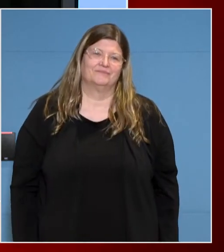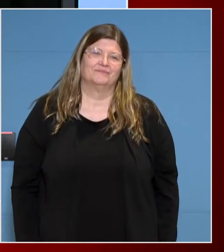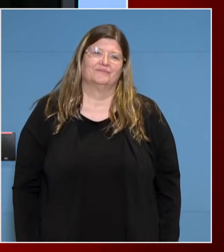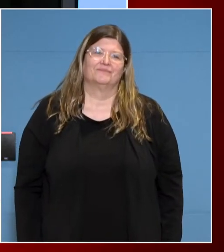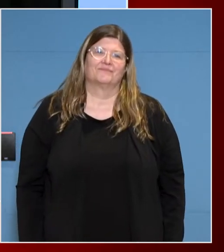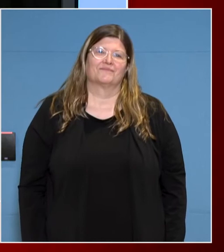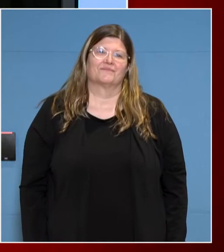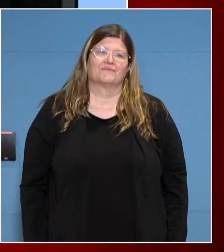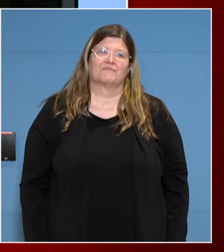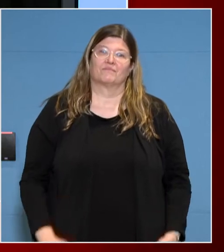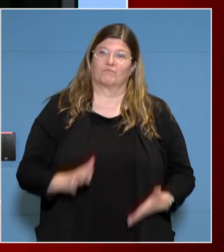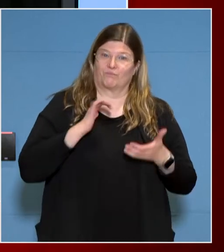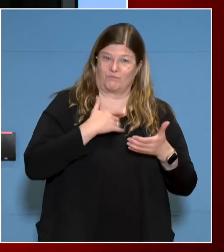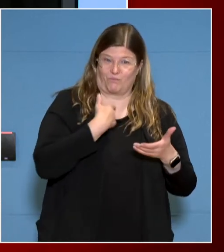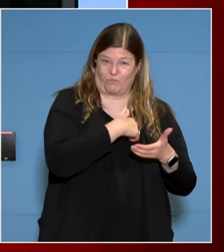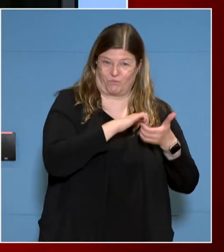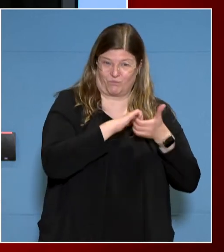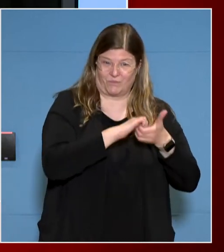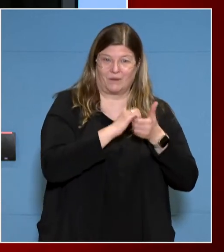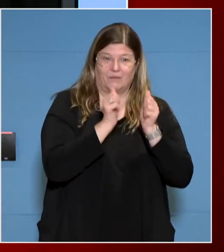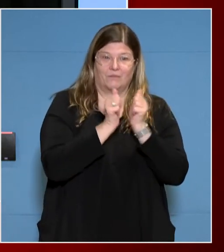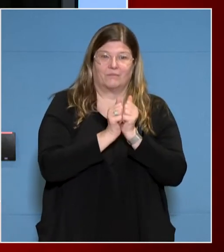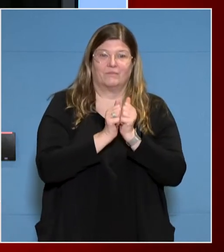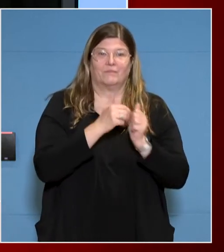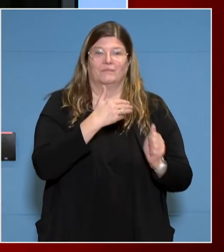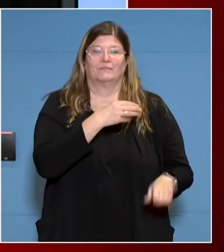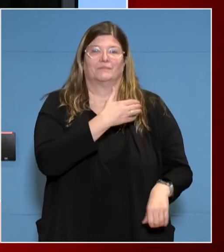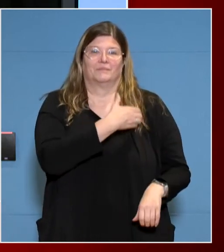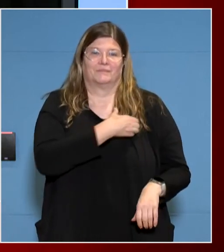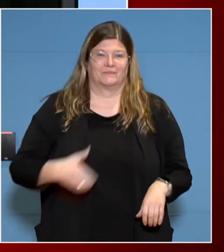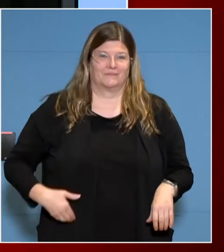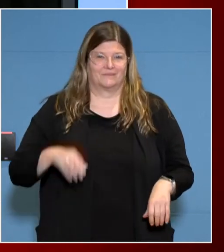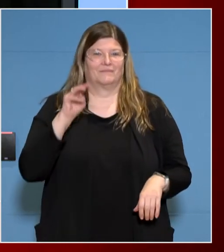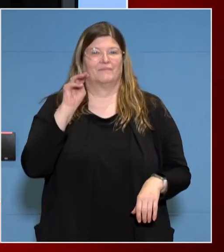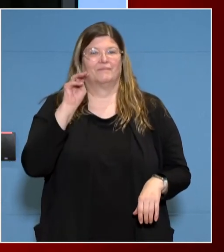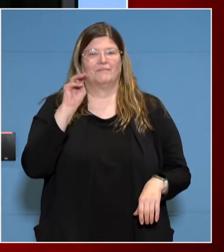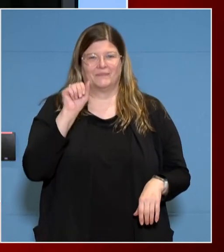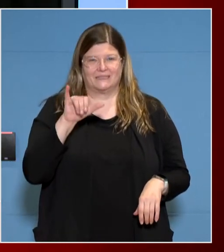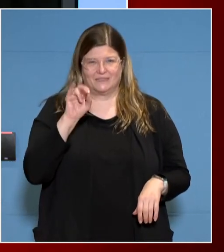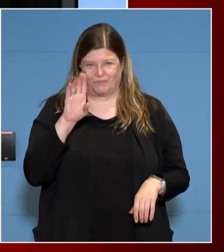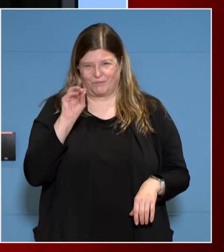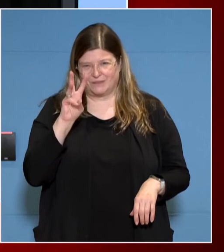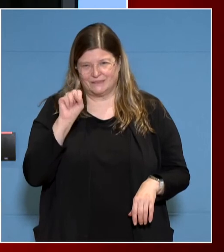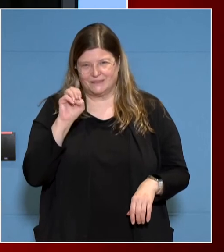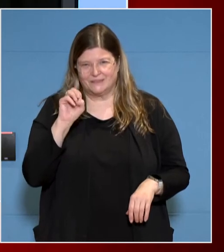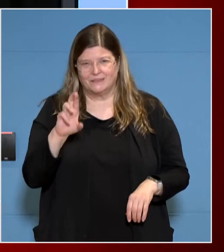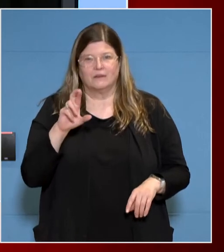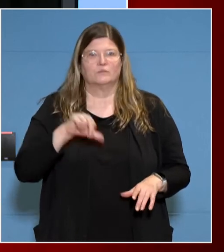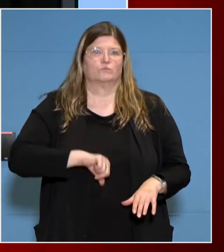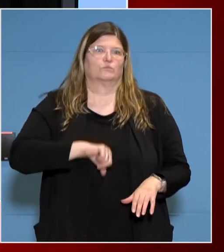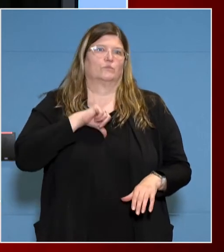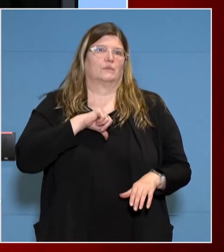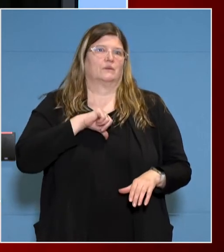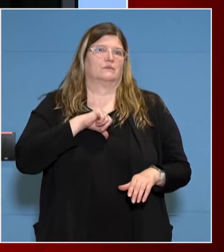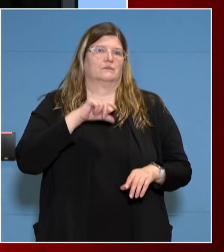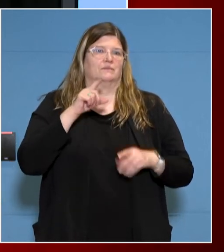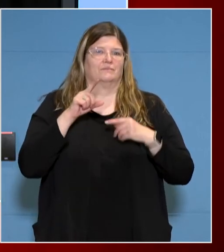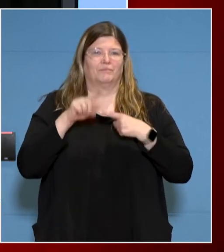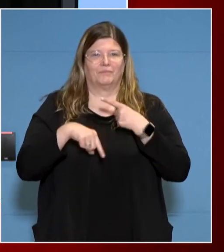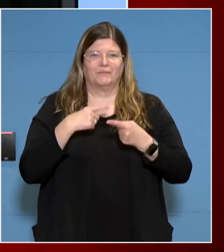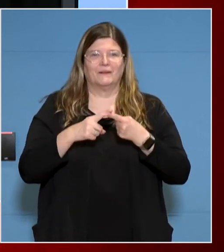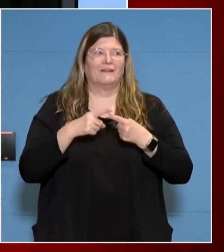incredibly proud to be vaccinating frontline workers in DC and the community. We're also proud that at Kaiser